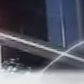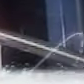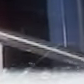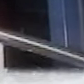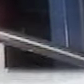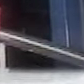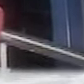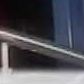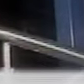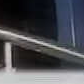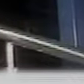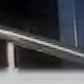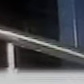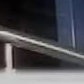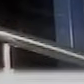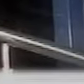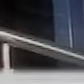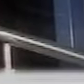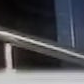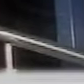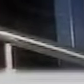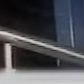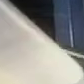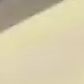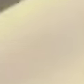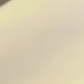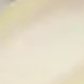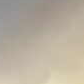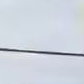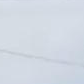KTN Weekend Prime with Yvonne Okwara.